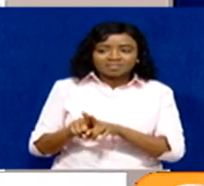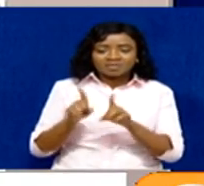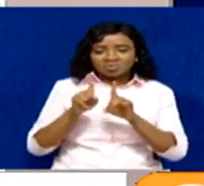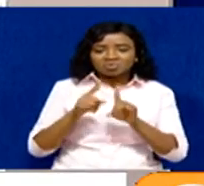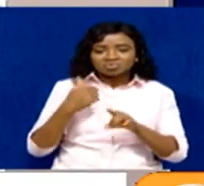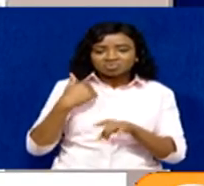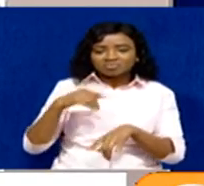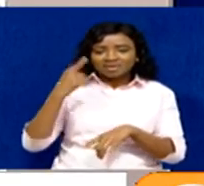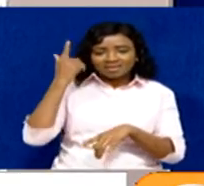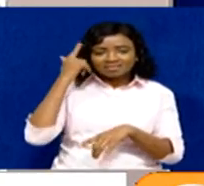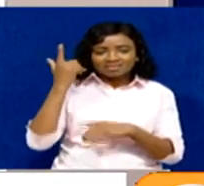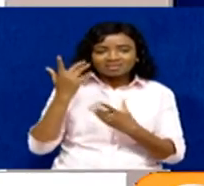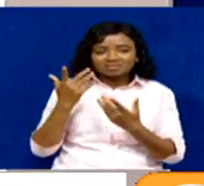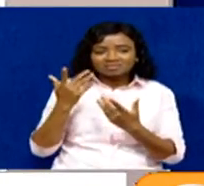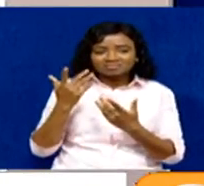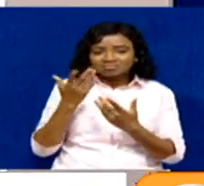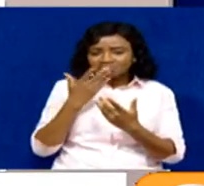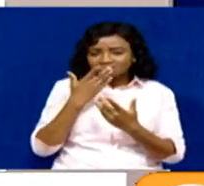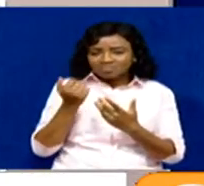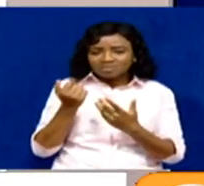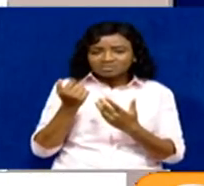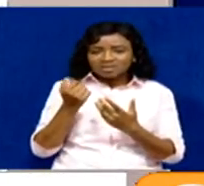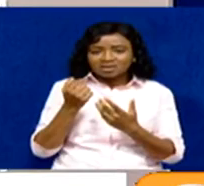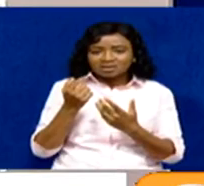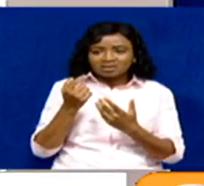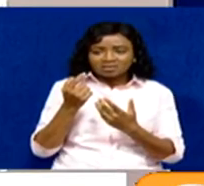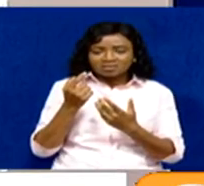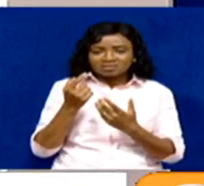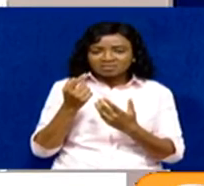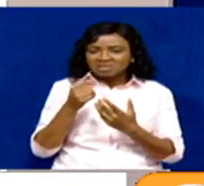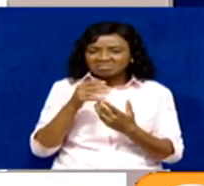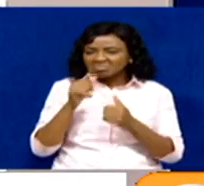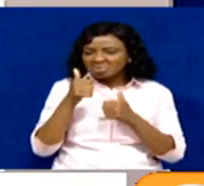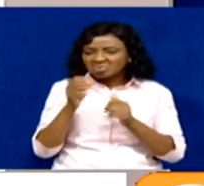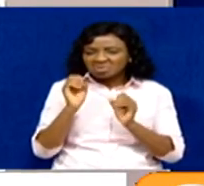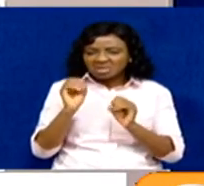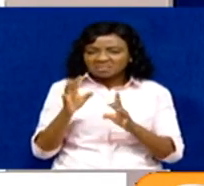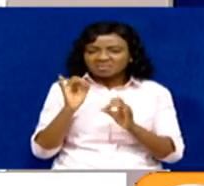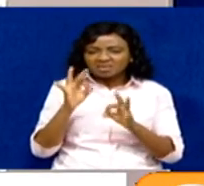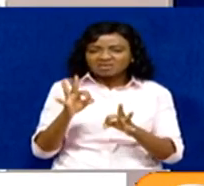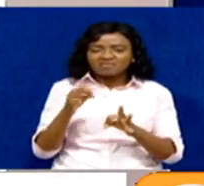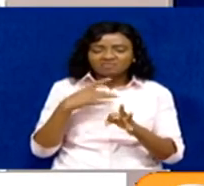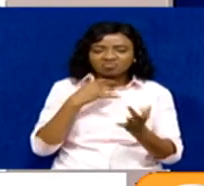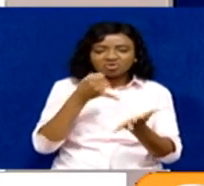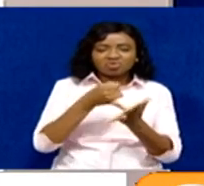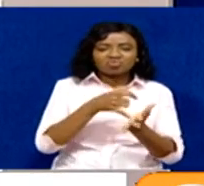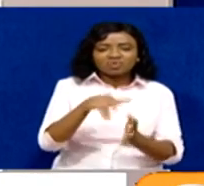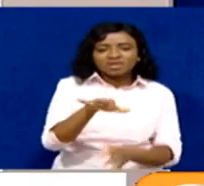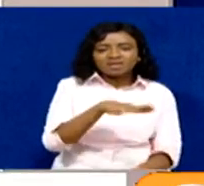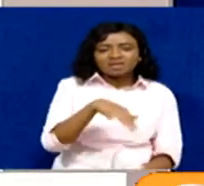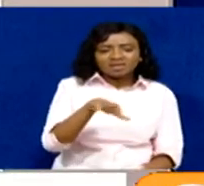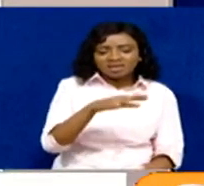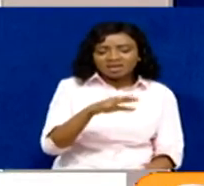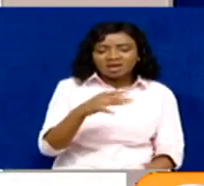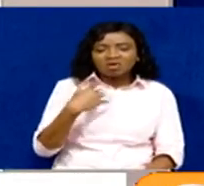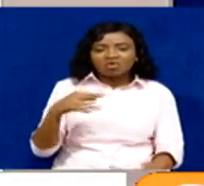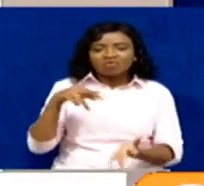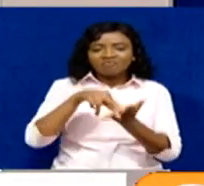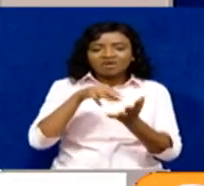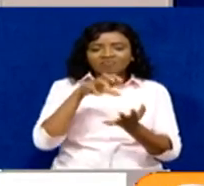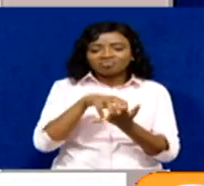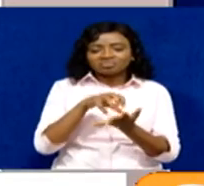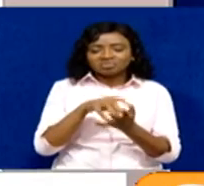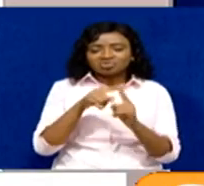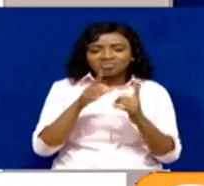I think it's not good to go to a place where you are kind of a stranger. Yeah. I haven't worked a lot with Sonko, I haven't worked a lot